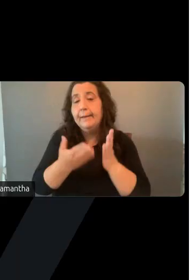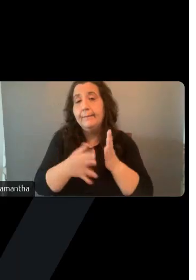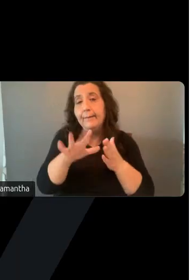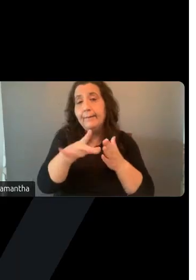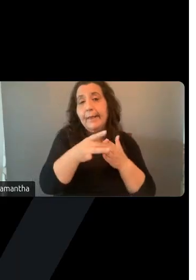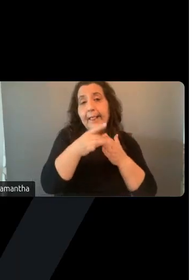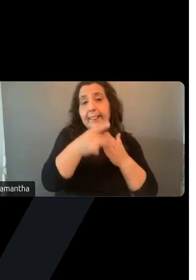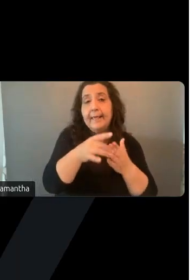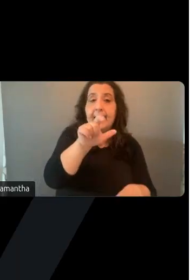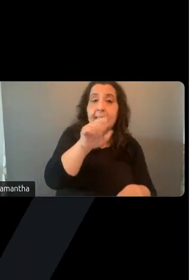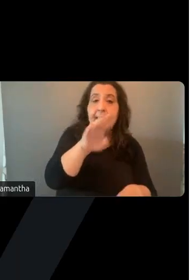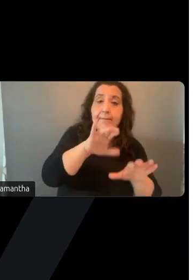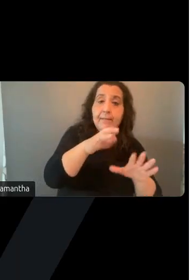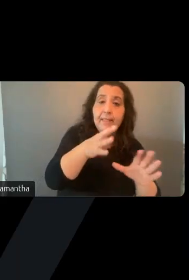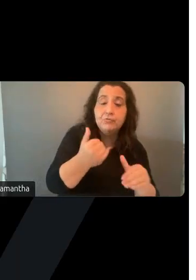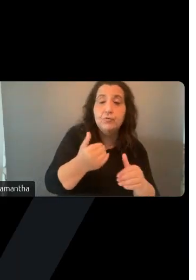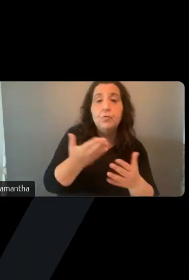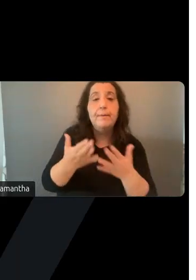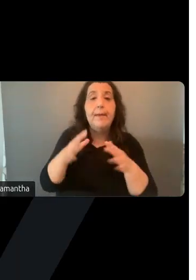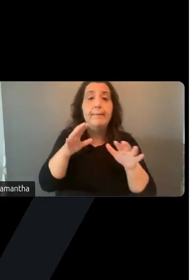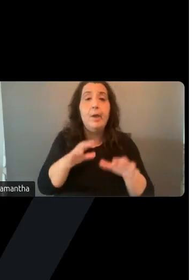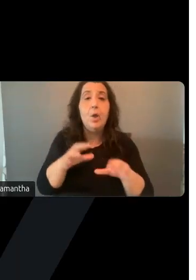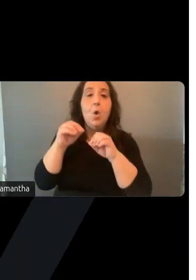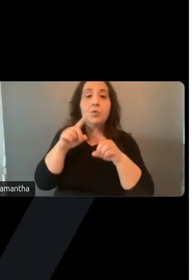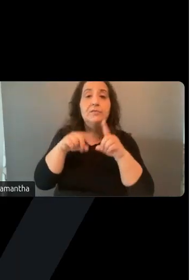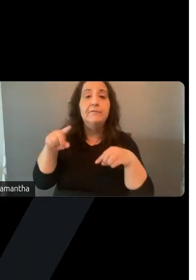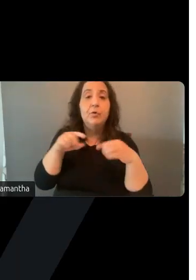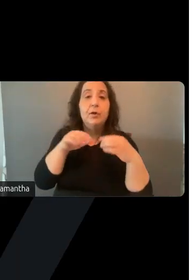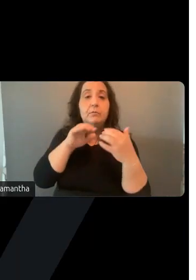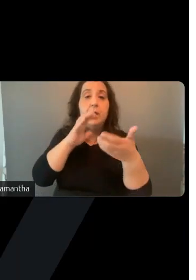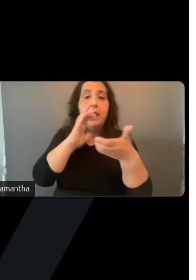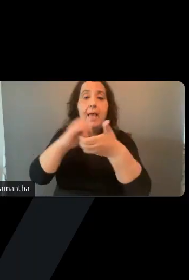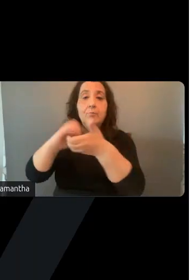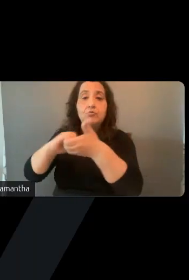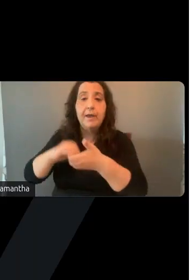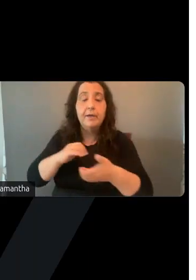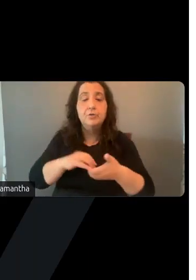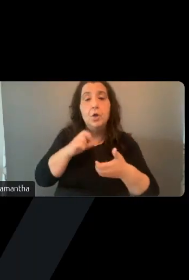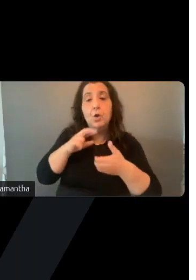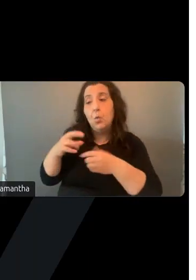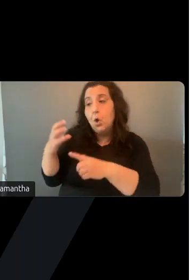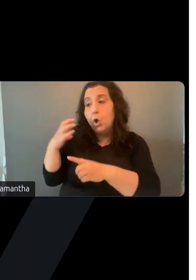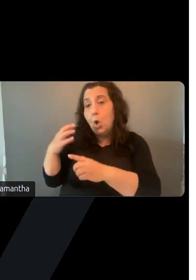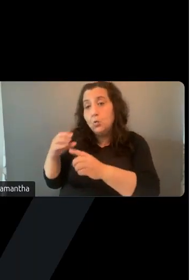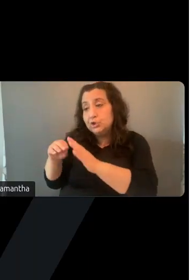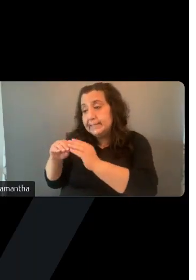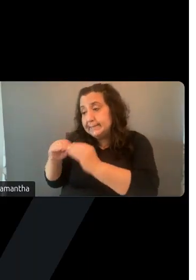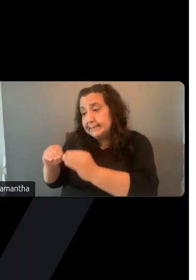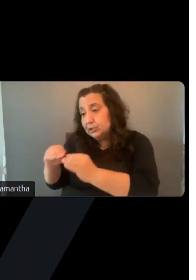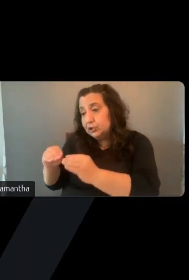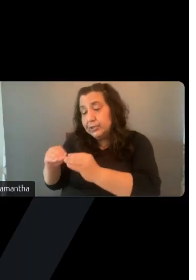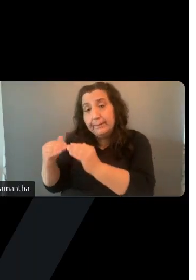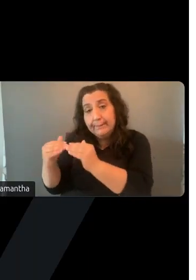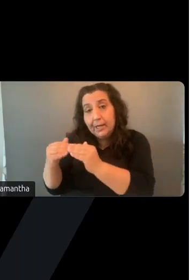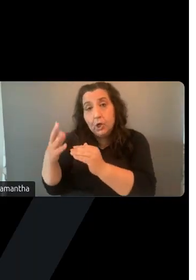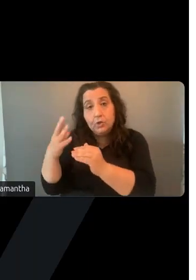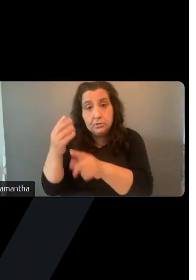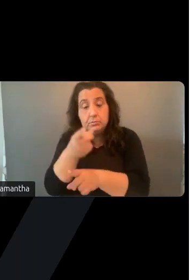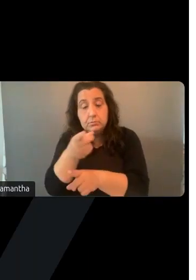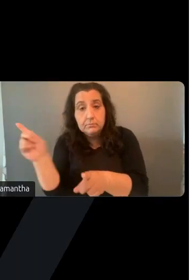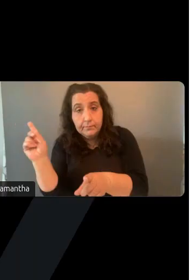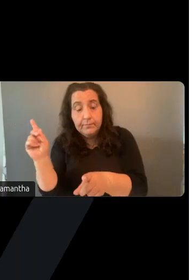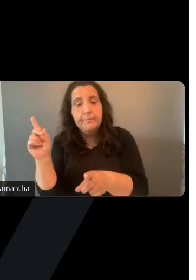facilitating professional collaborations, and coaching peers and colleagues, and